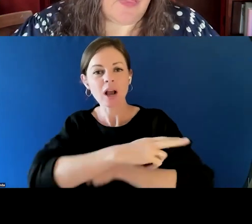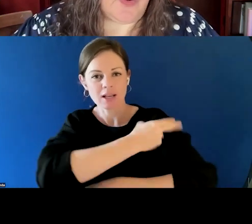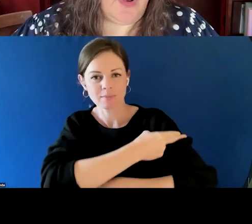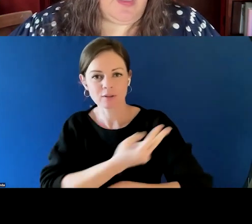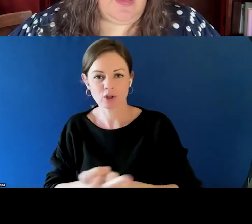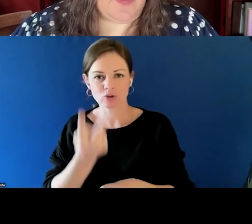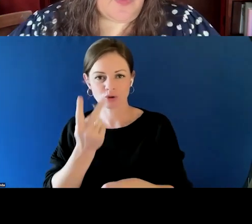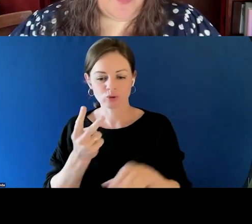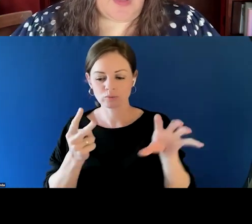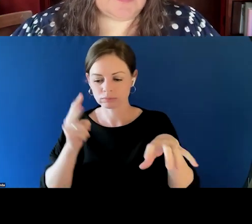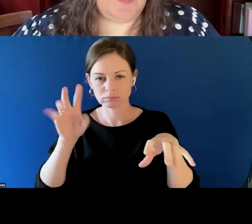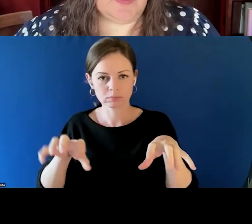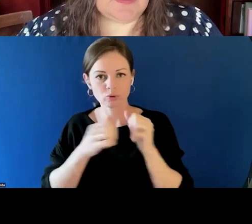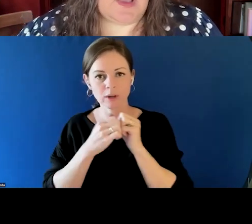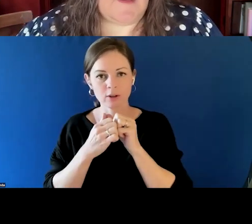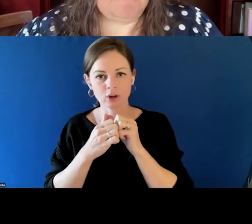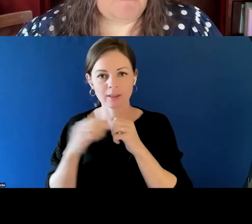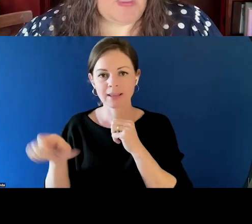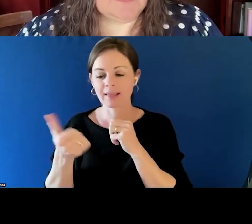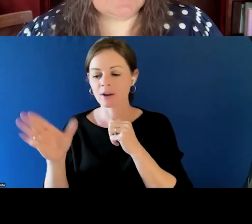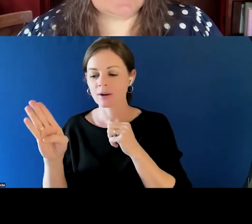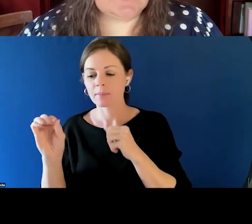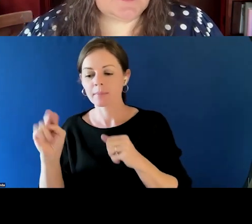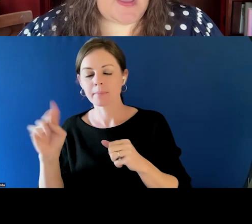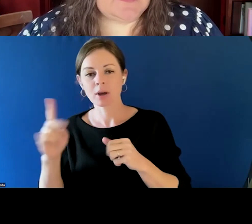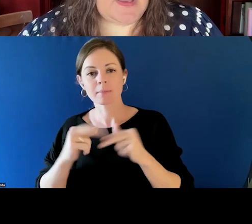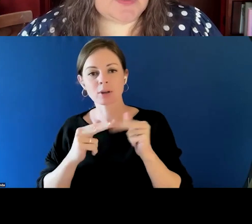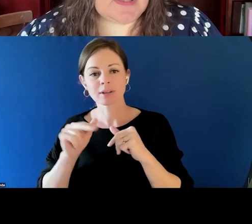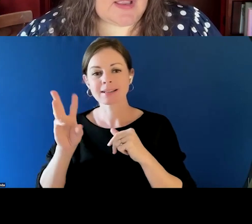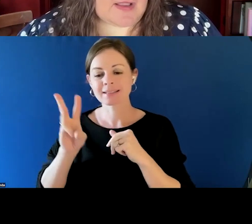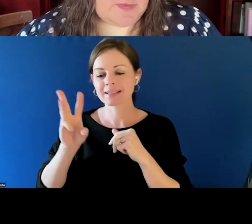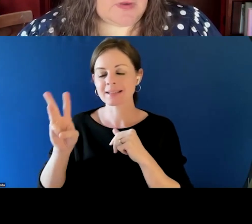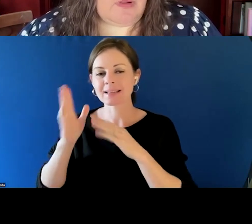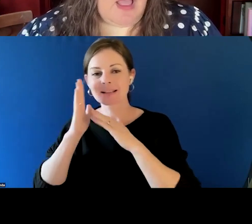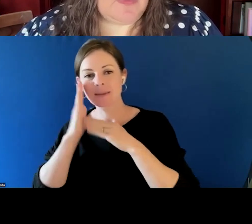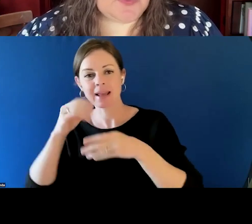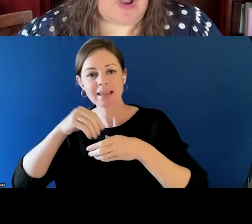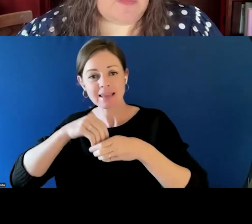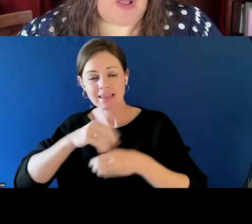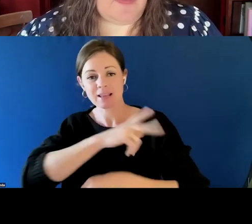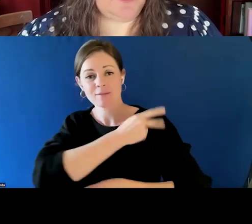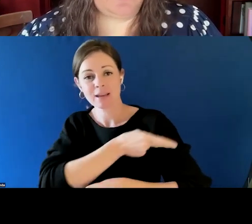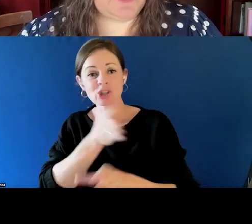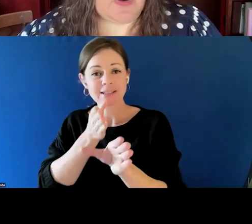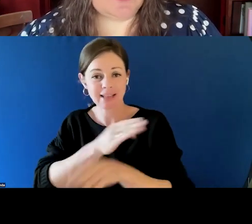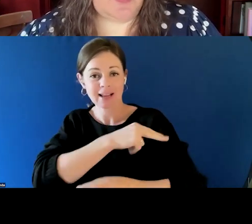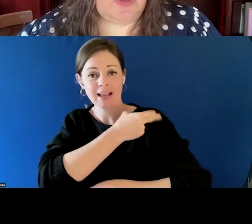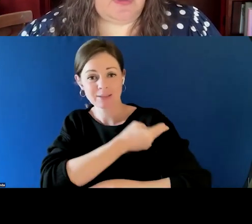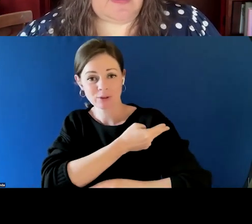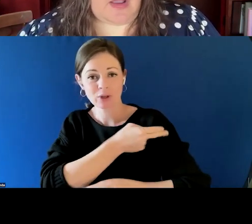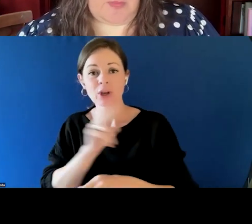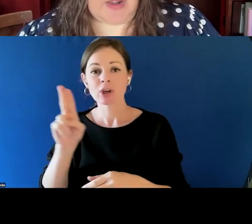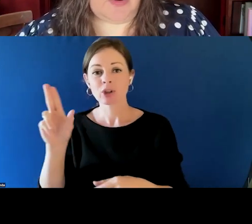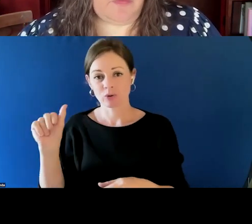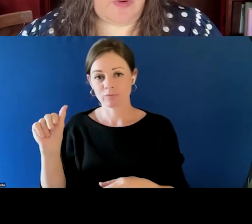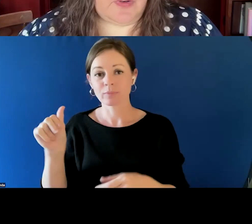bonds together. And the other bond built a 66-bed inpatient psych hospital that's run by the University of Arizona